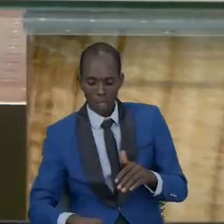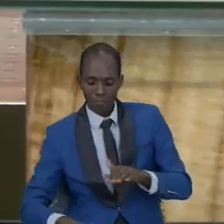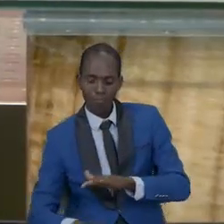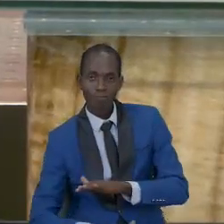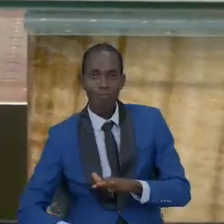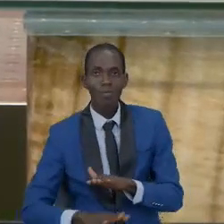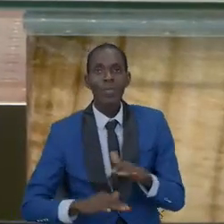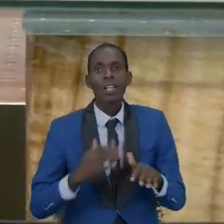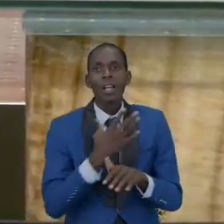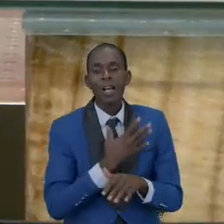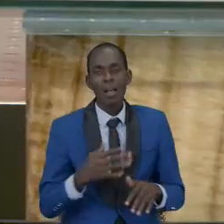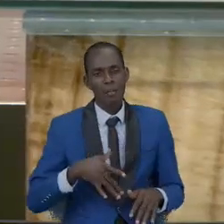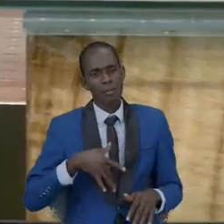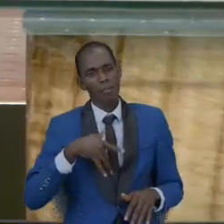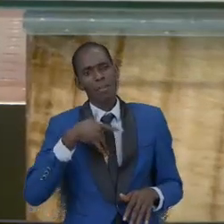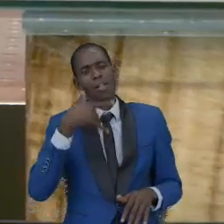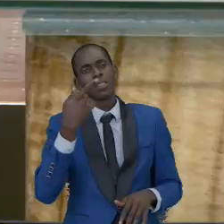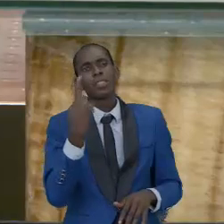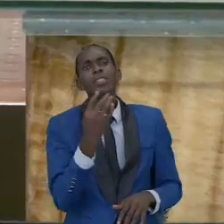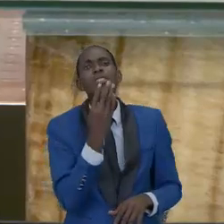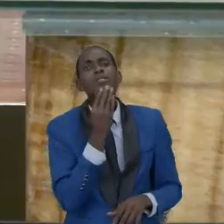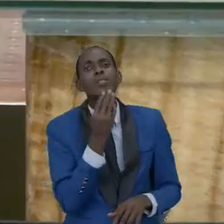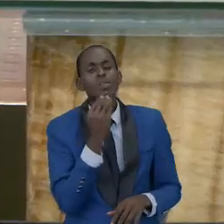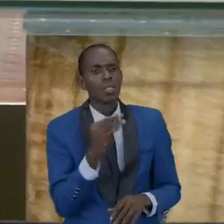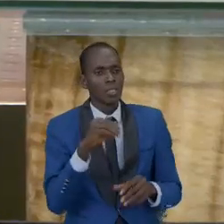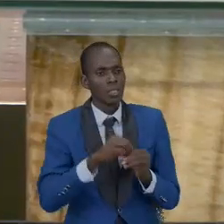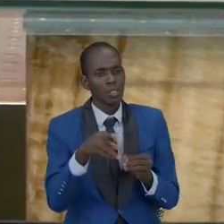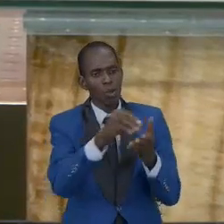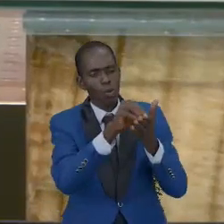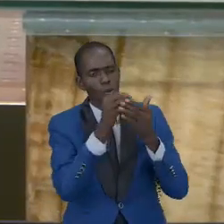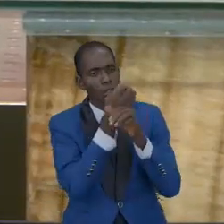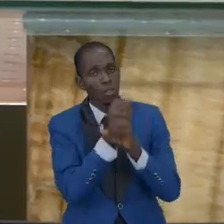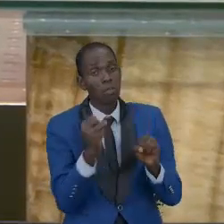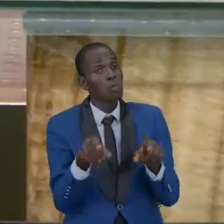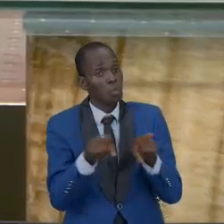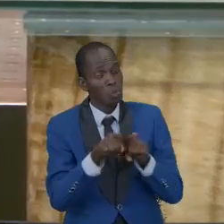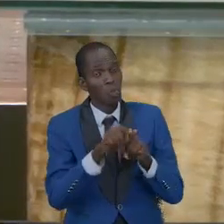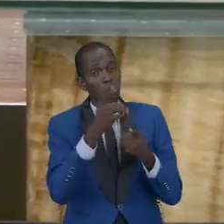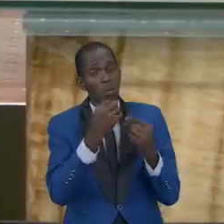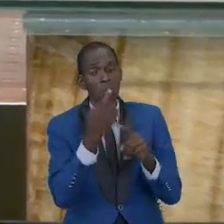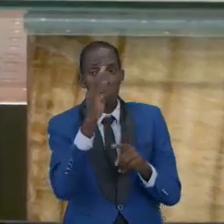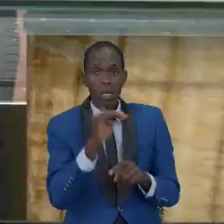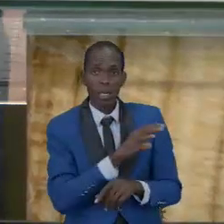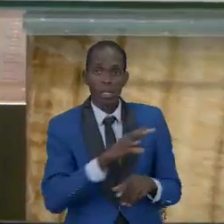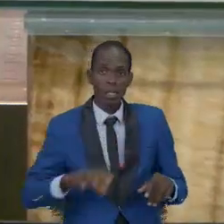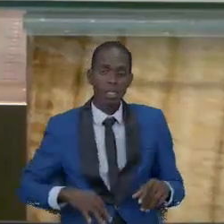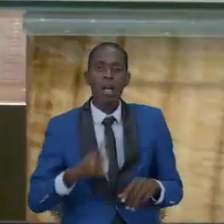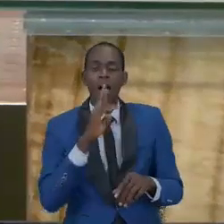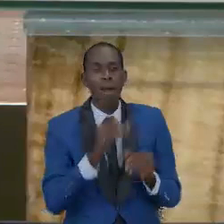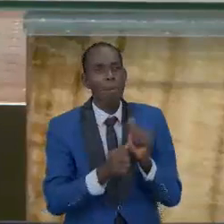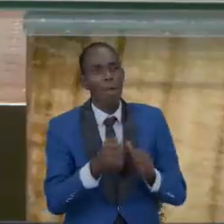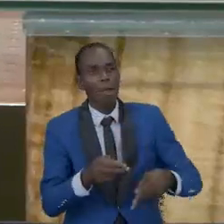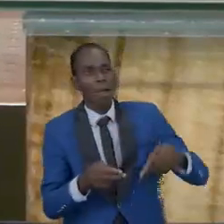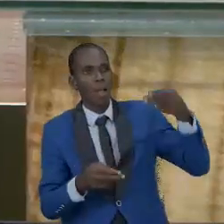And he felt that the Jews in their salvation, even though it is by Christ, that the Jews are higher than